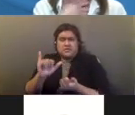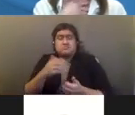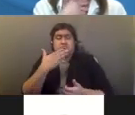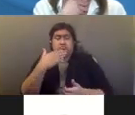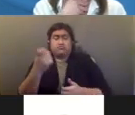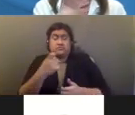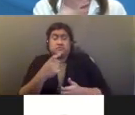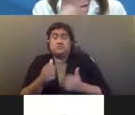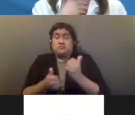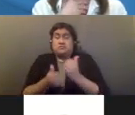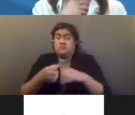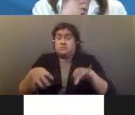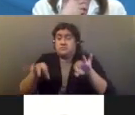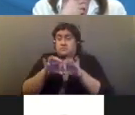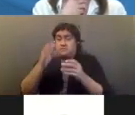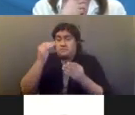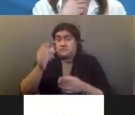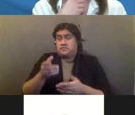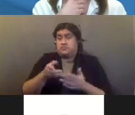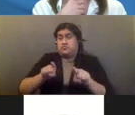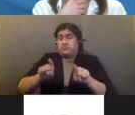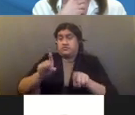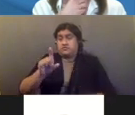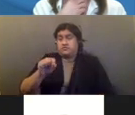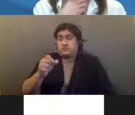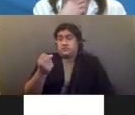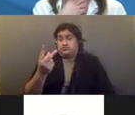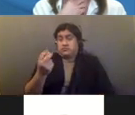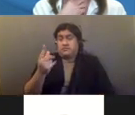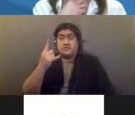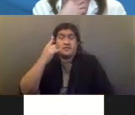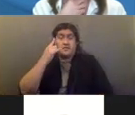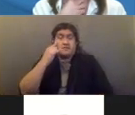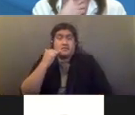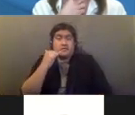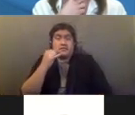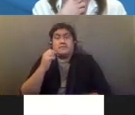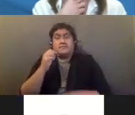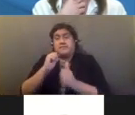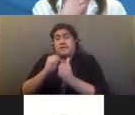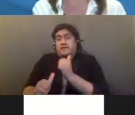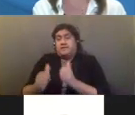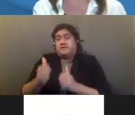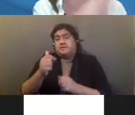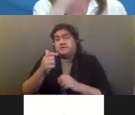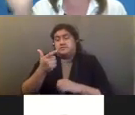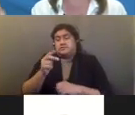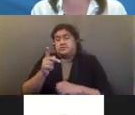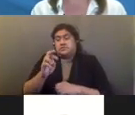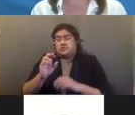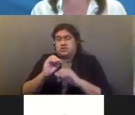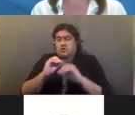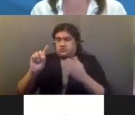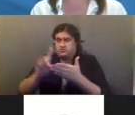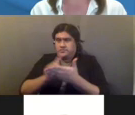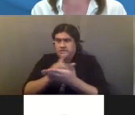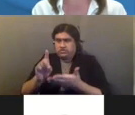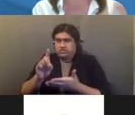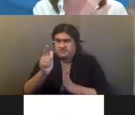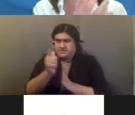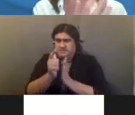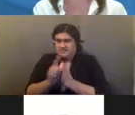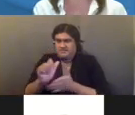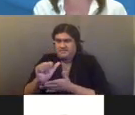2012, California passed the Gender Non-Discrimination Act, which is very broad. It